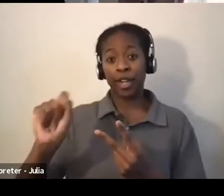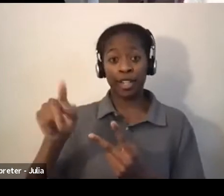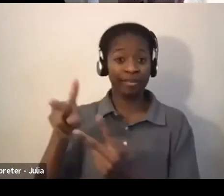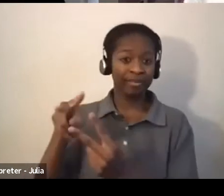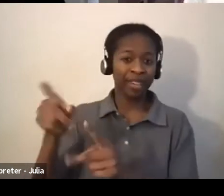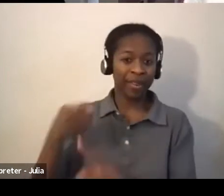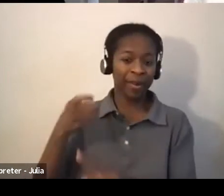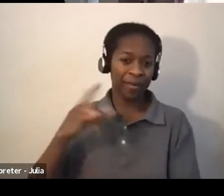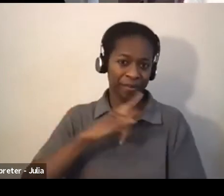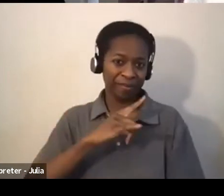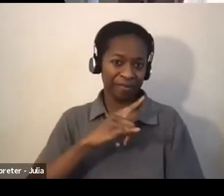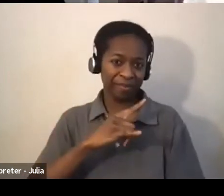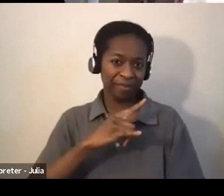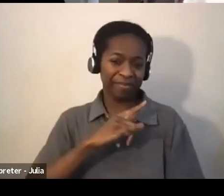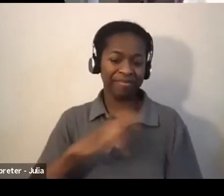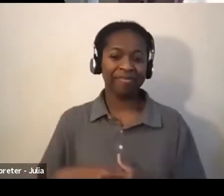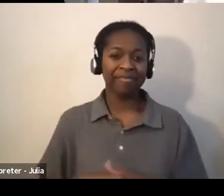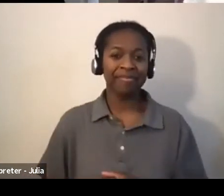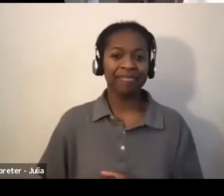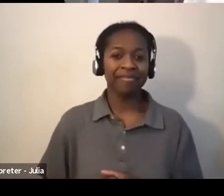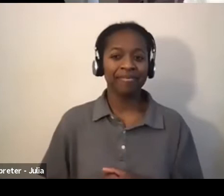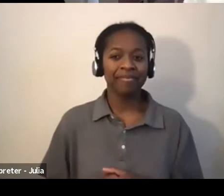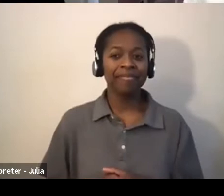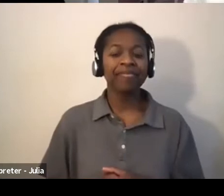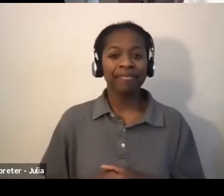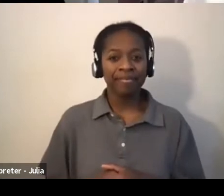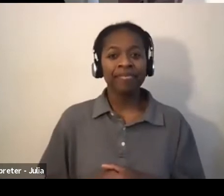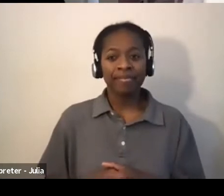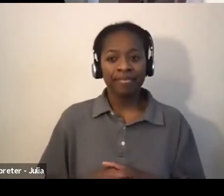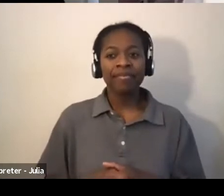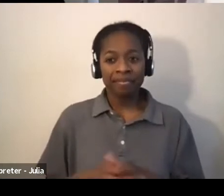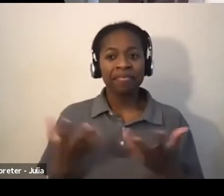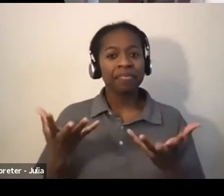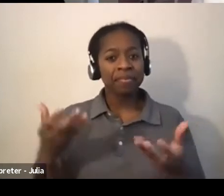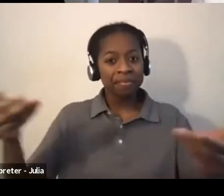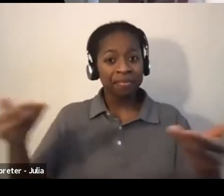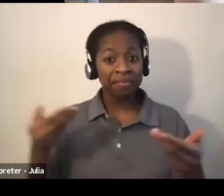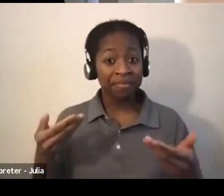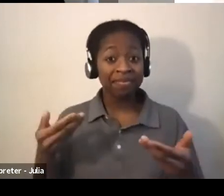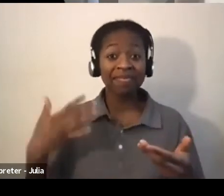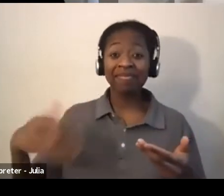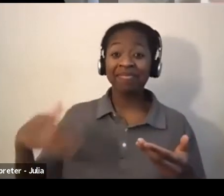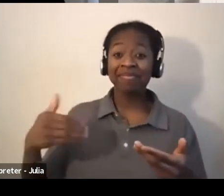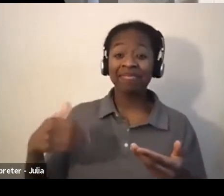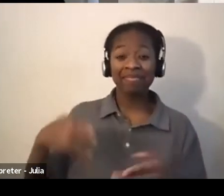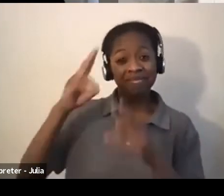Center for the Deaf. And then I'd like to welcome our esteemed panelists,